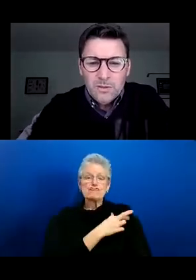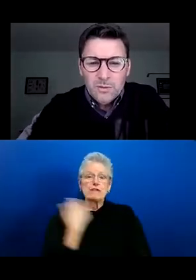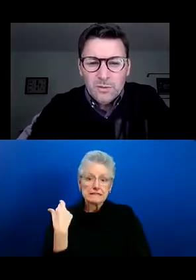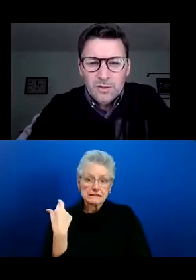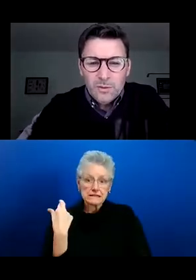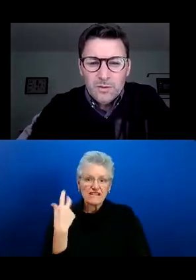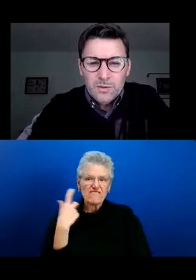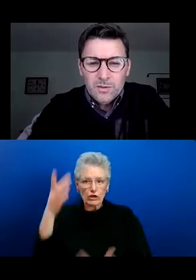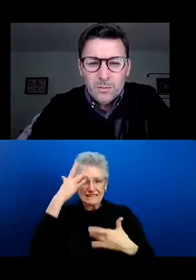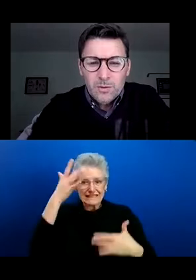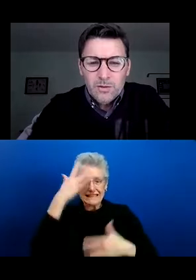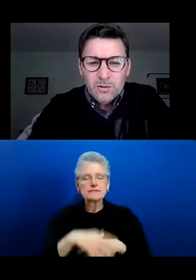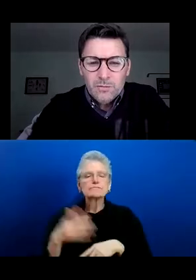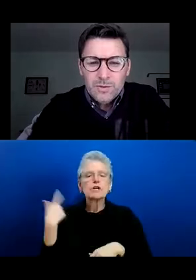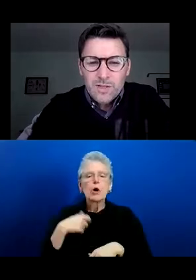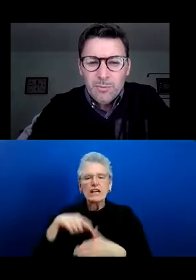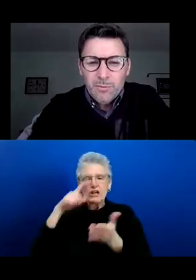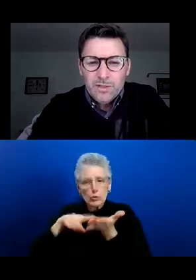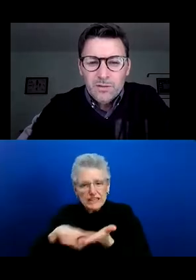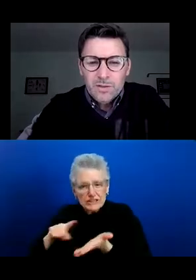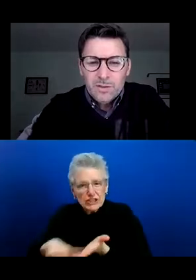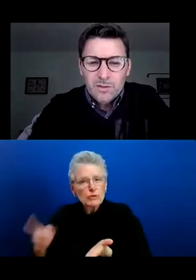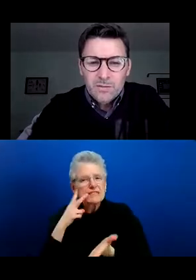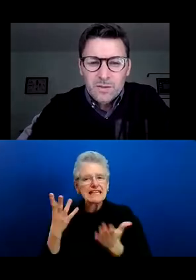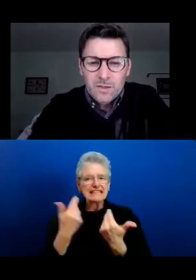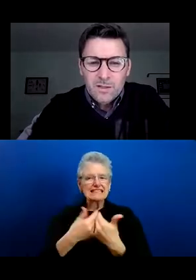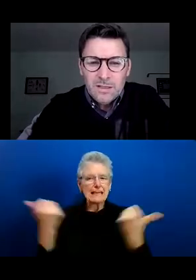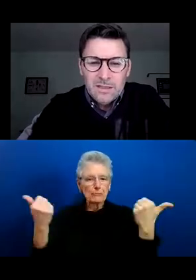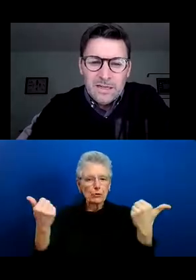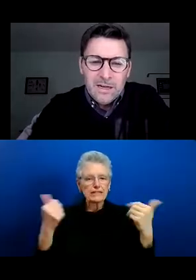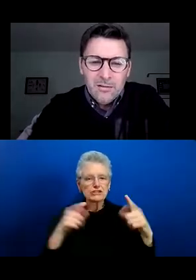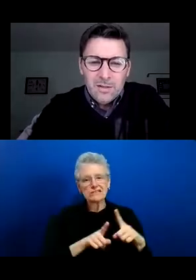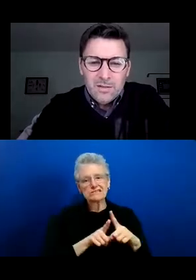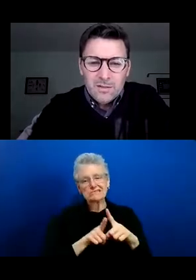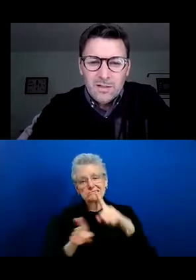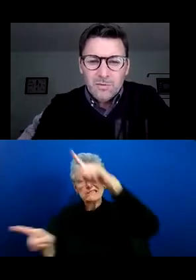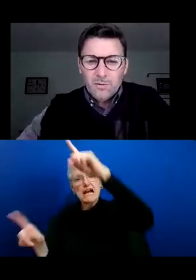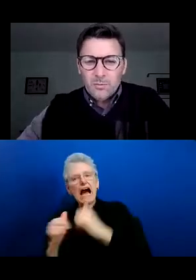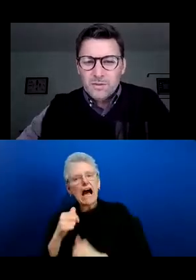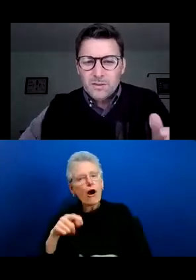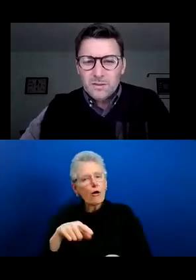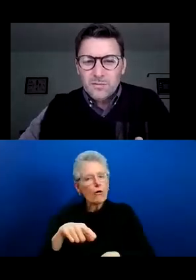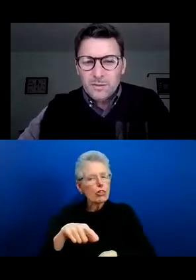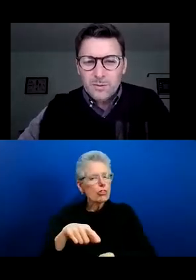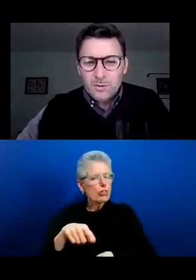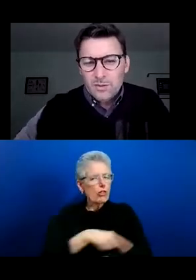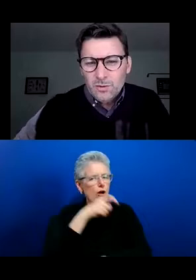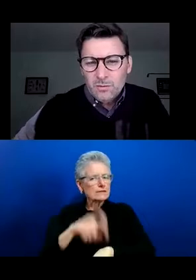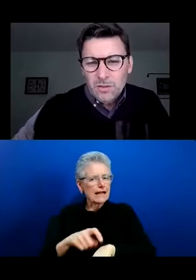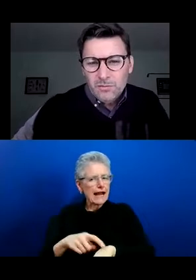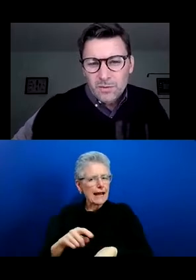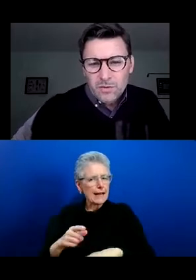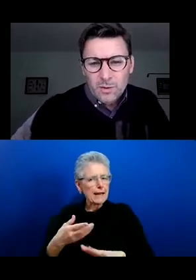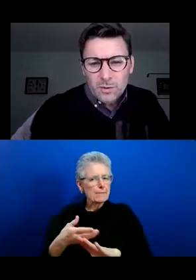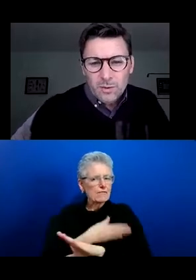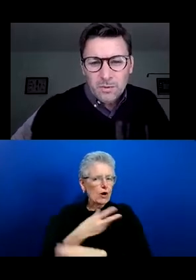when we do clinical research, we're really looking for separation of these curves to say, how long does it take before we see a difference between